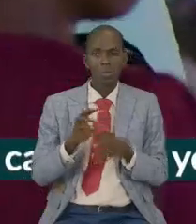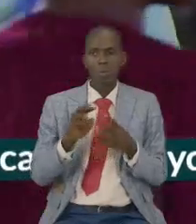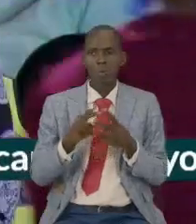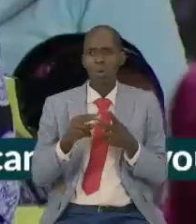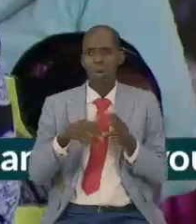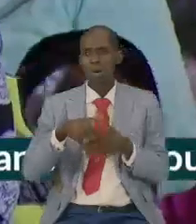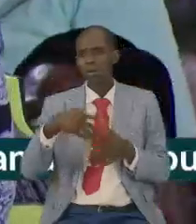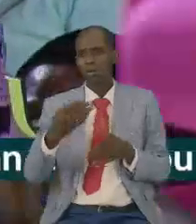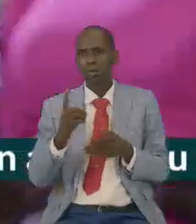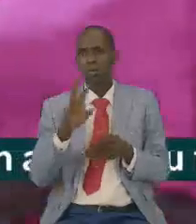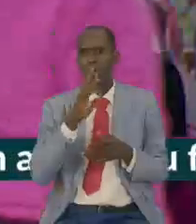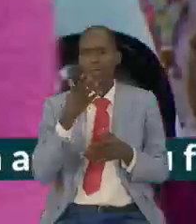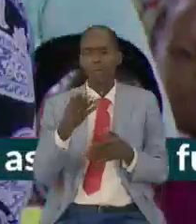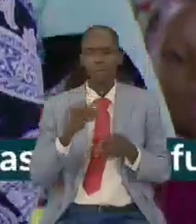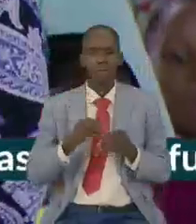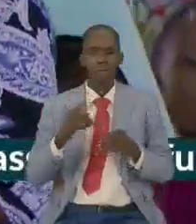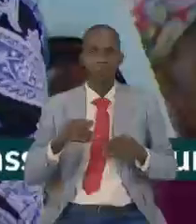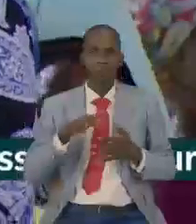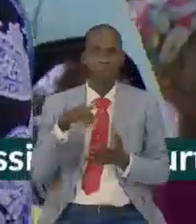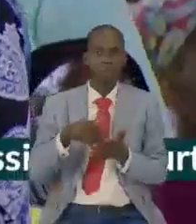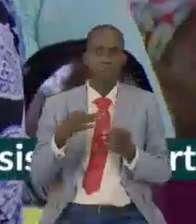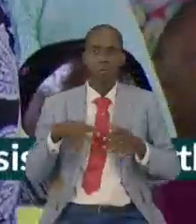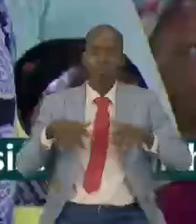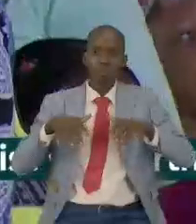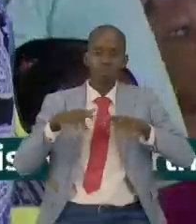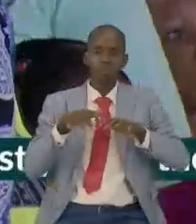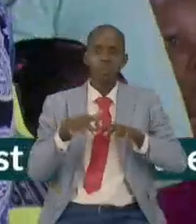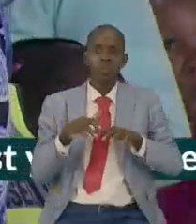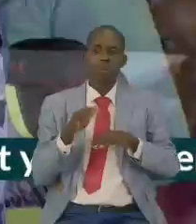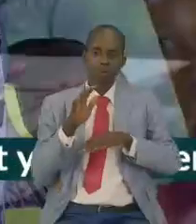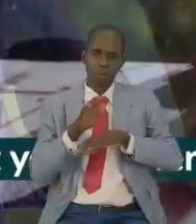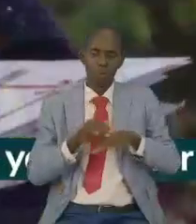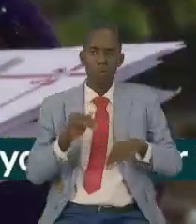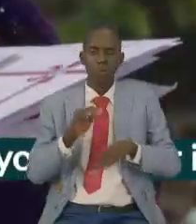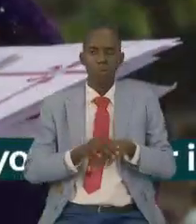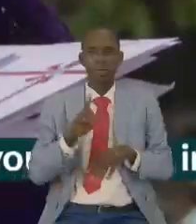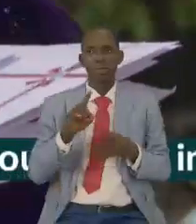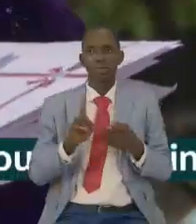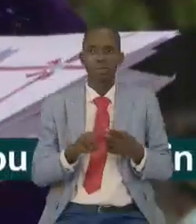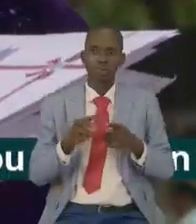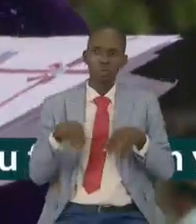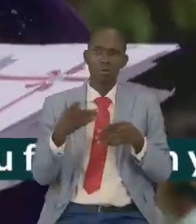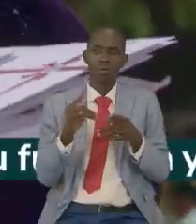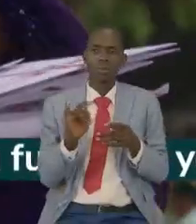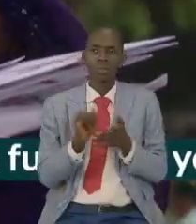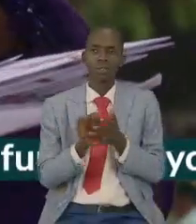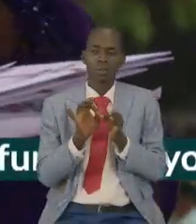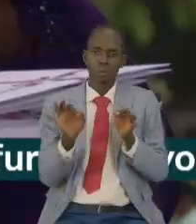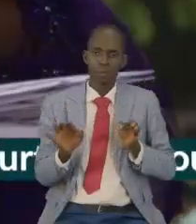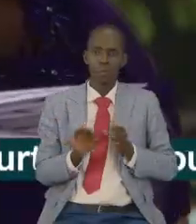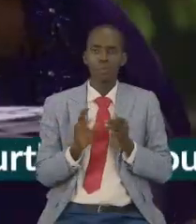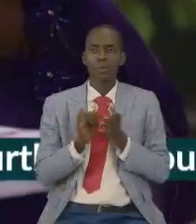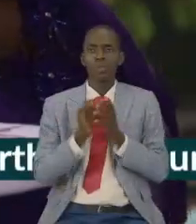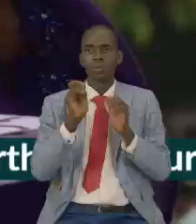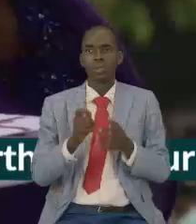location. Are you in Africa? Are you in the south, southeast, southwest, northeast, northwest, all over